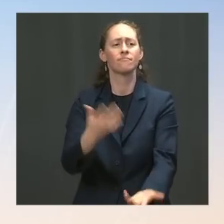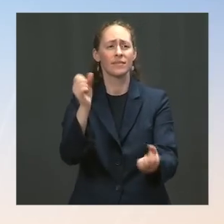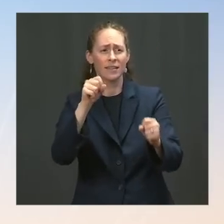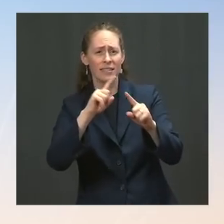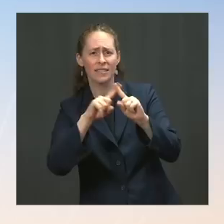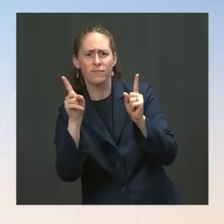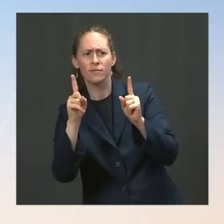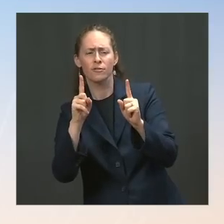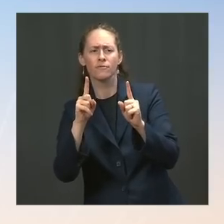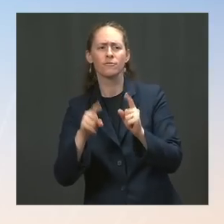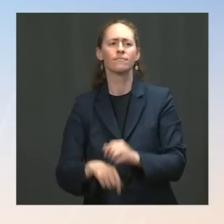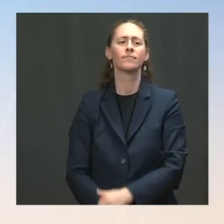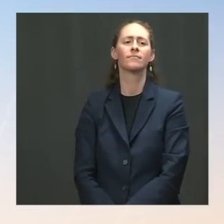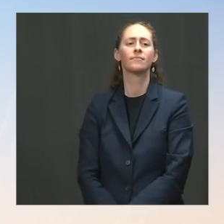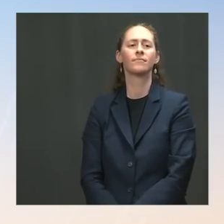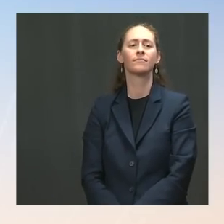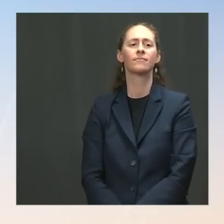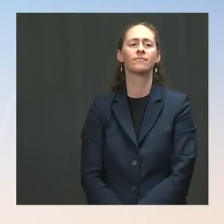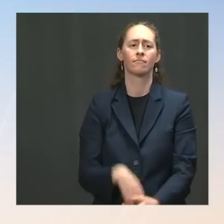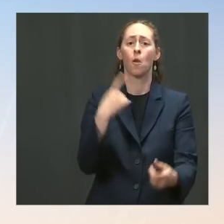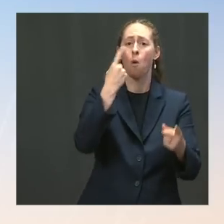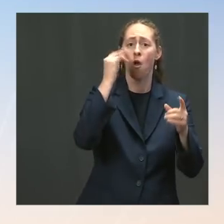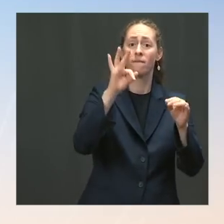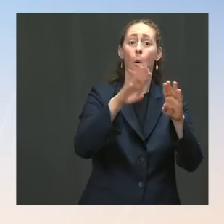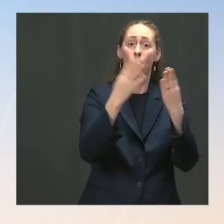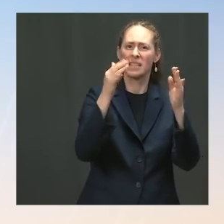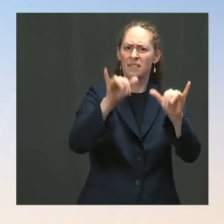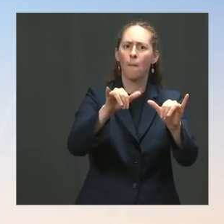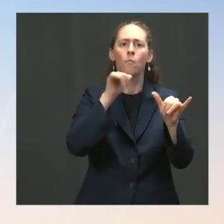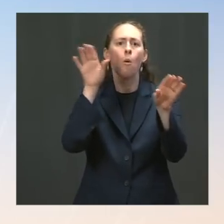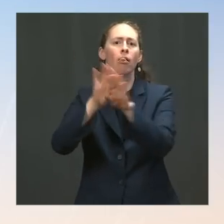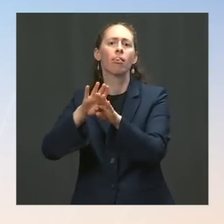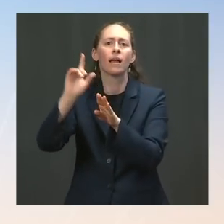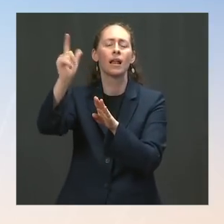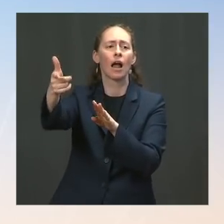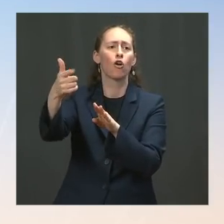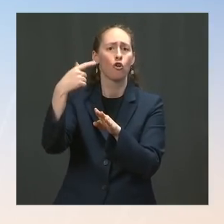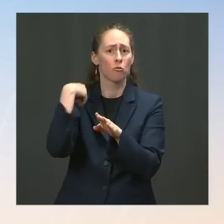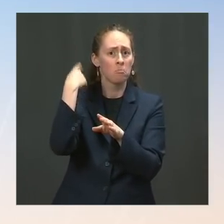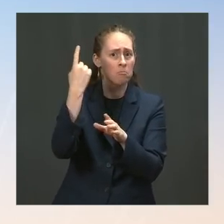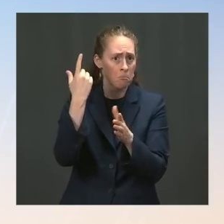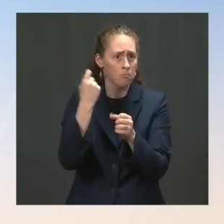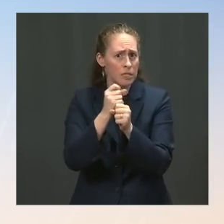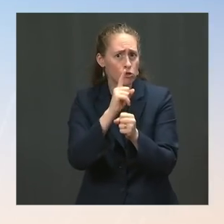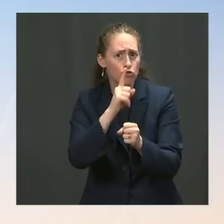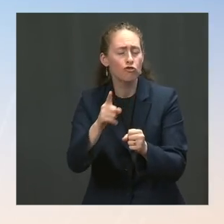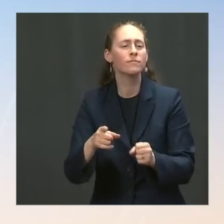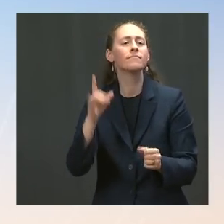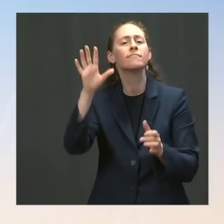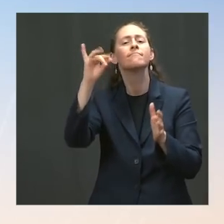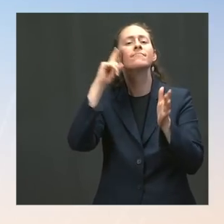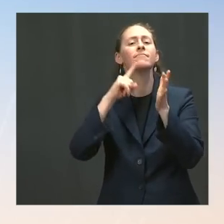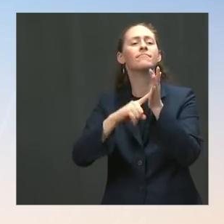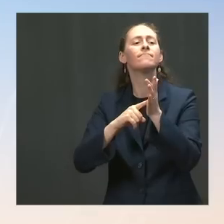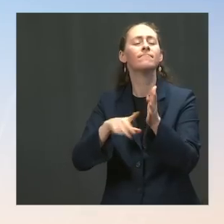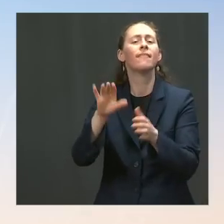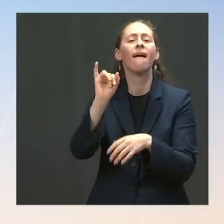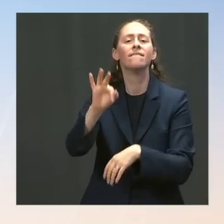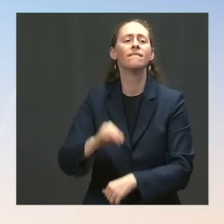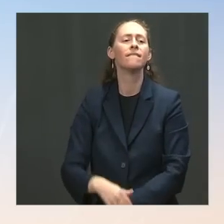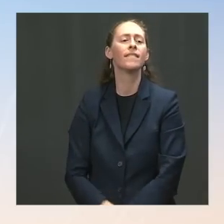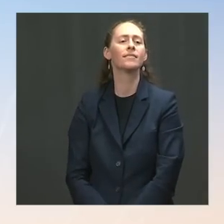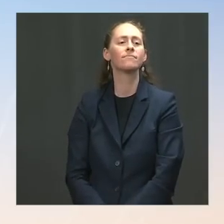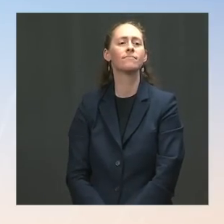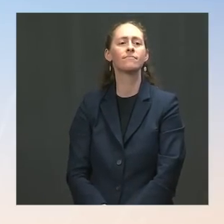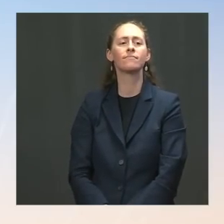worried about in terms of the ability to keep classrooms open, to keep kids, you know, running up that hill to the school every day? We